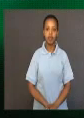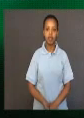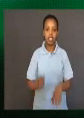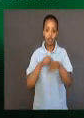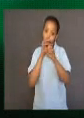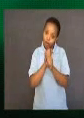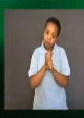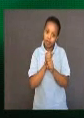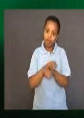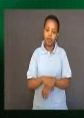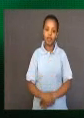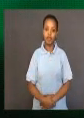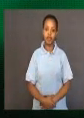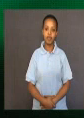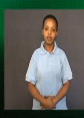Time's up.